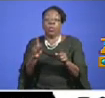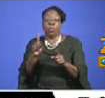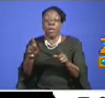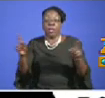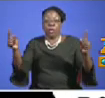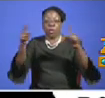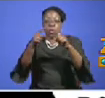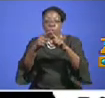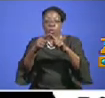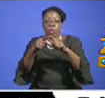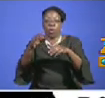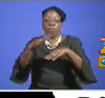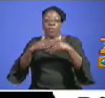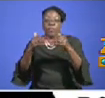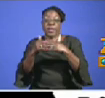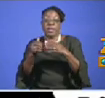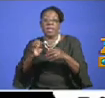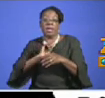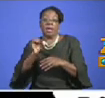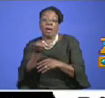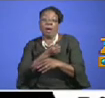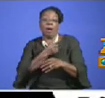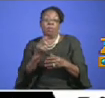of revitalizing our organization.